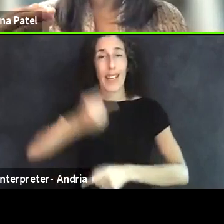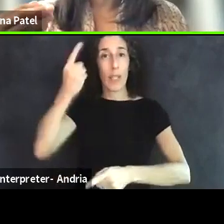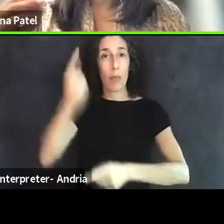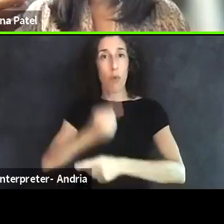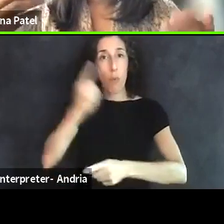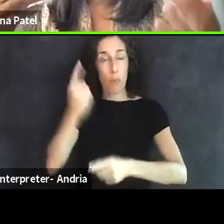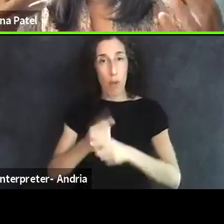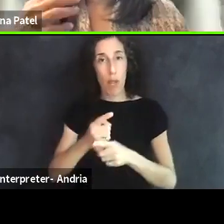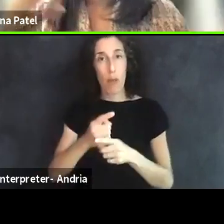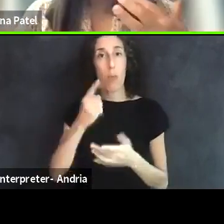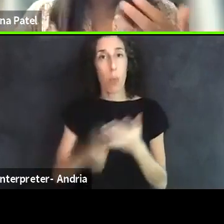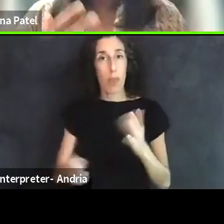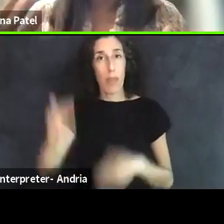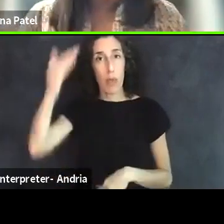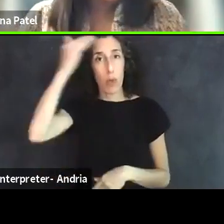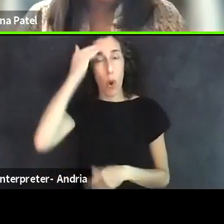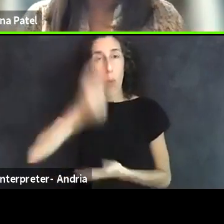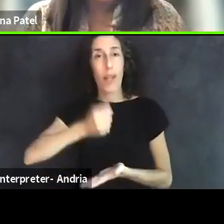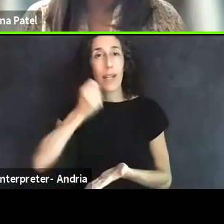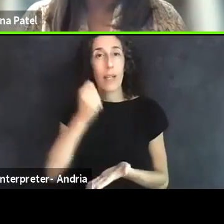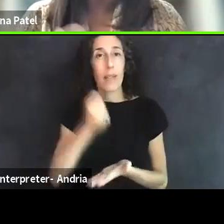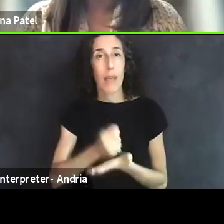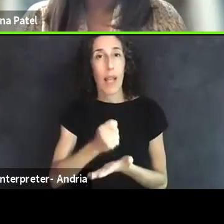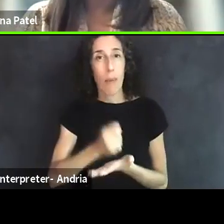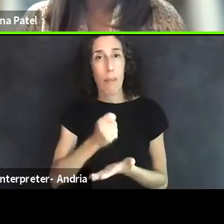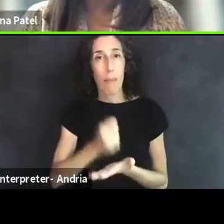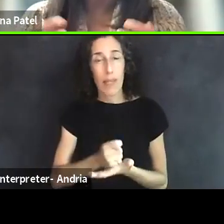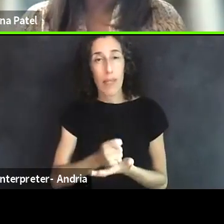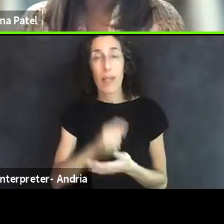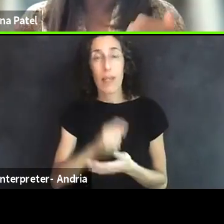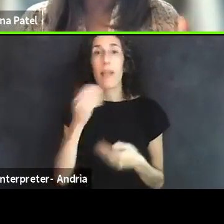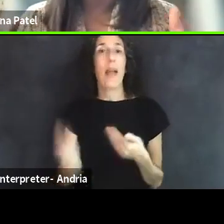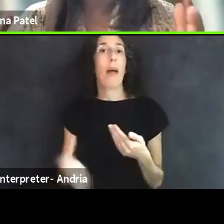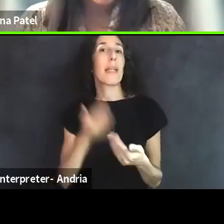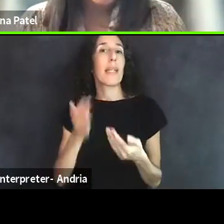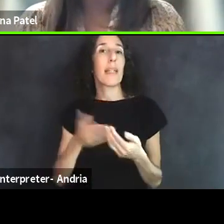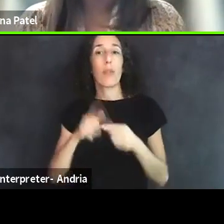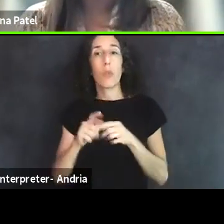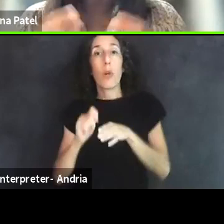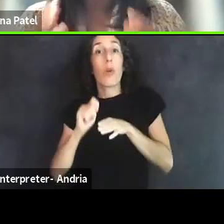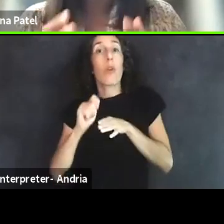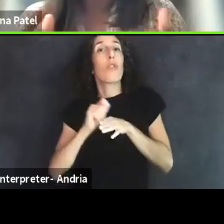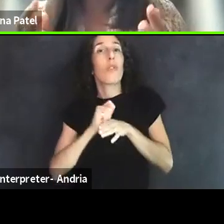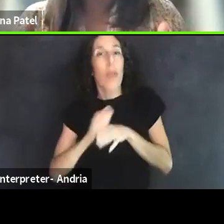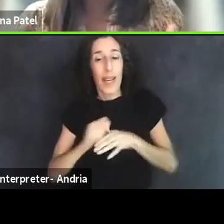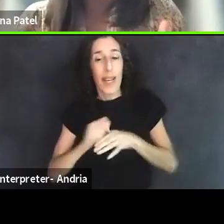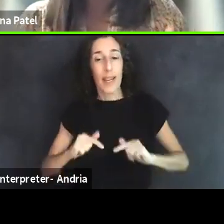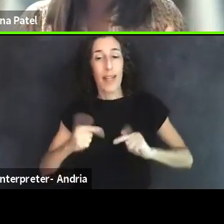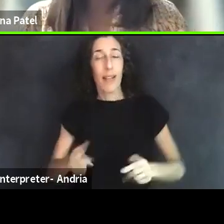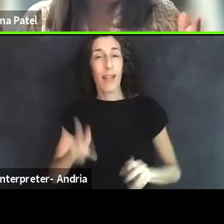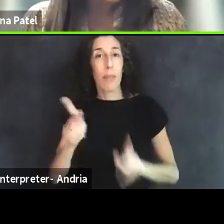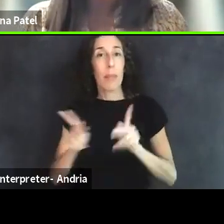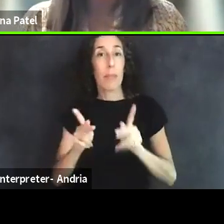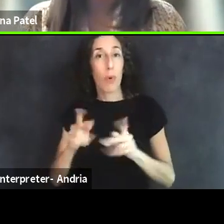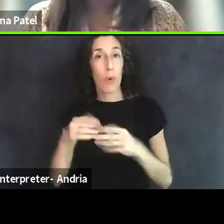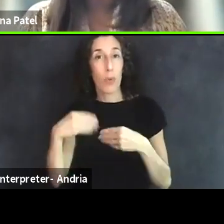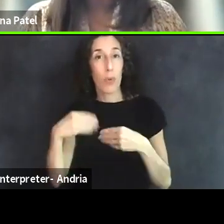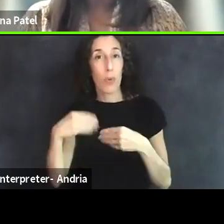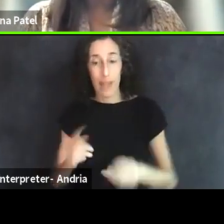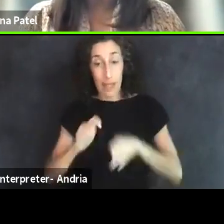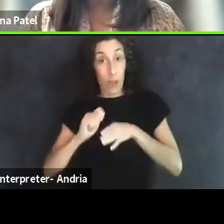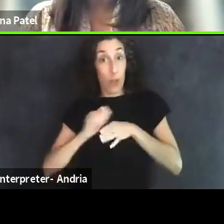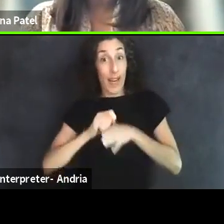because it is really hard to train people in the community to do this treatment well. And that's what's required.